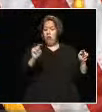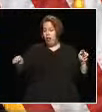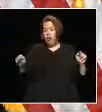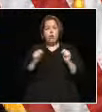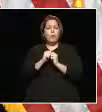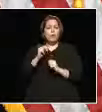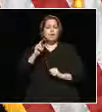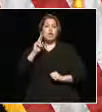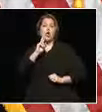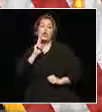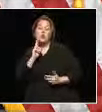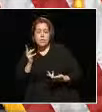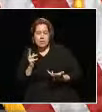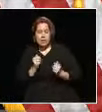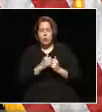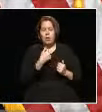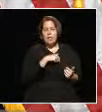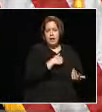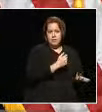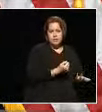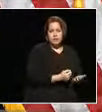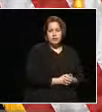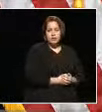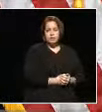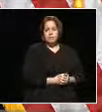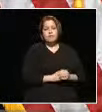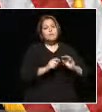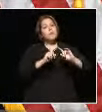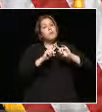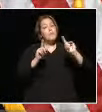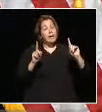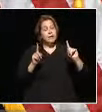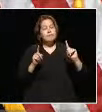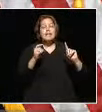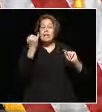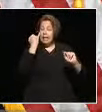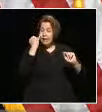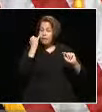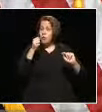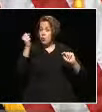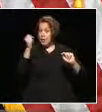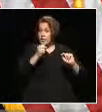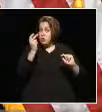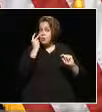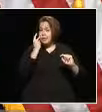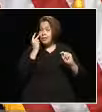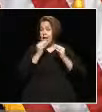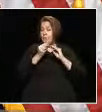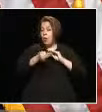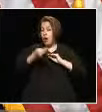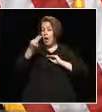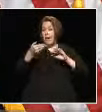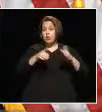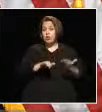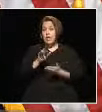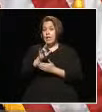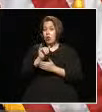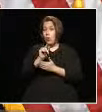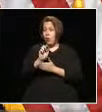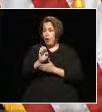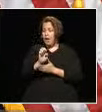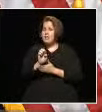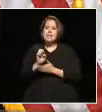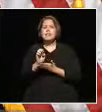Houston to San Antonio, et cetera. But even if we do see a higher death rate, then it becomes